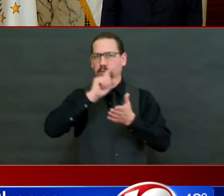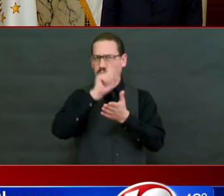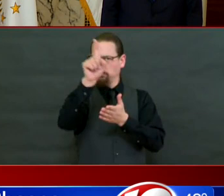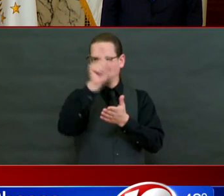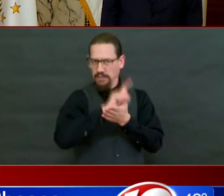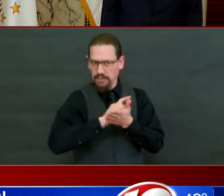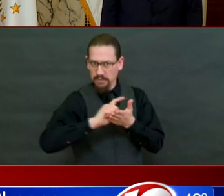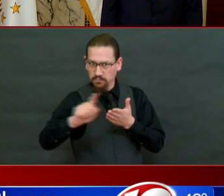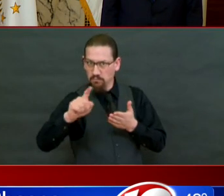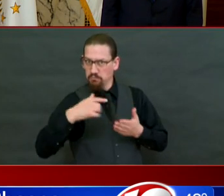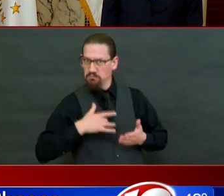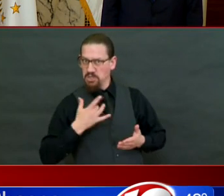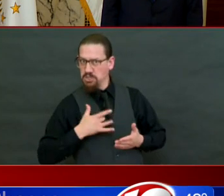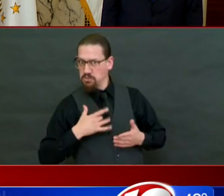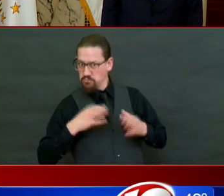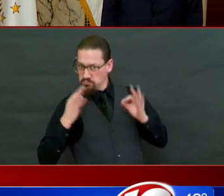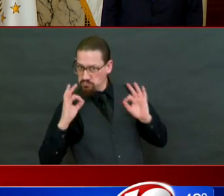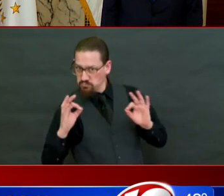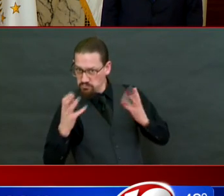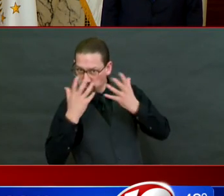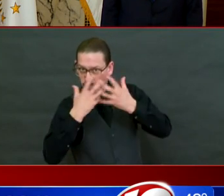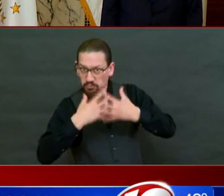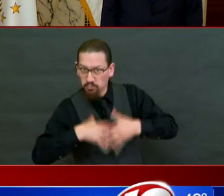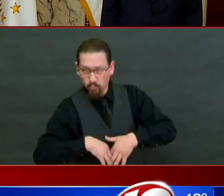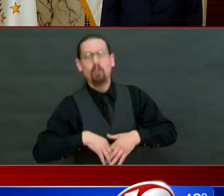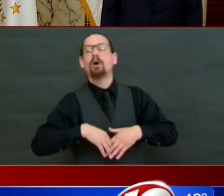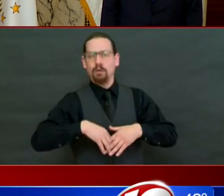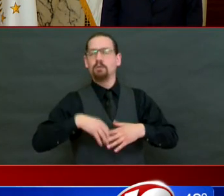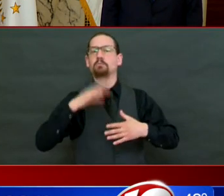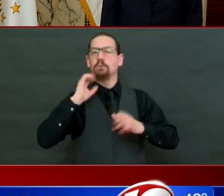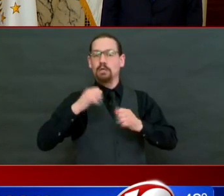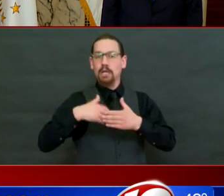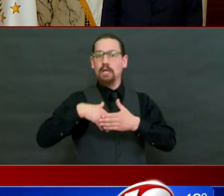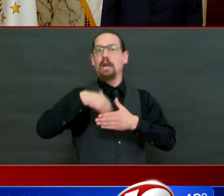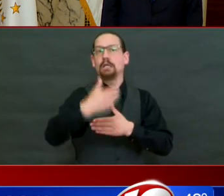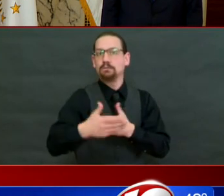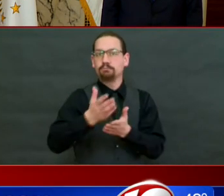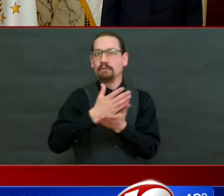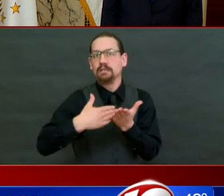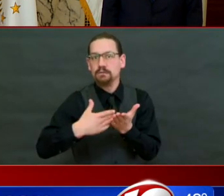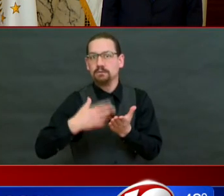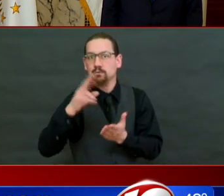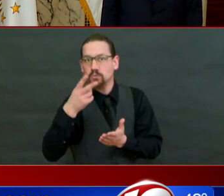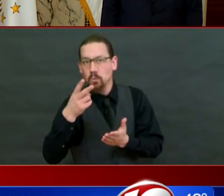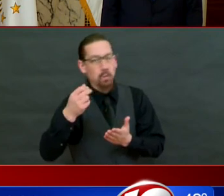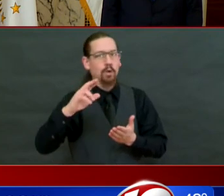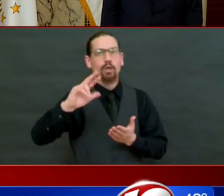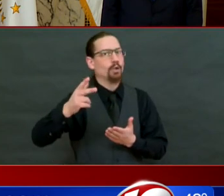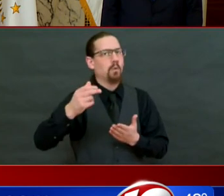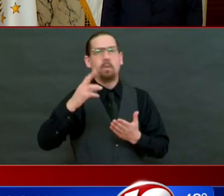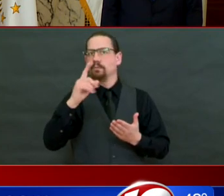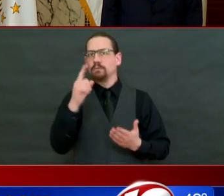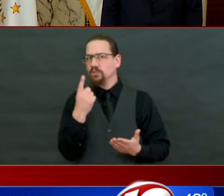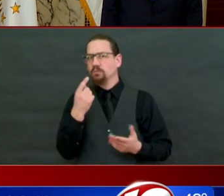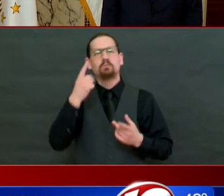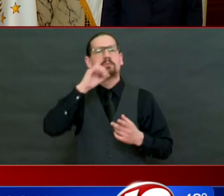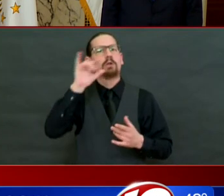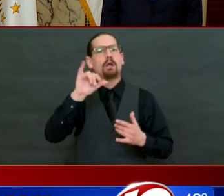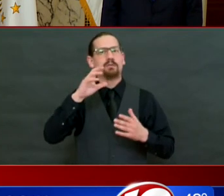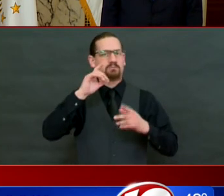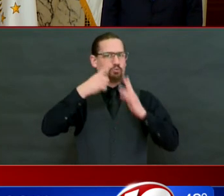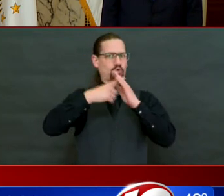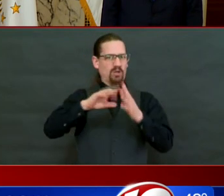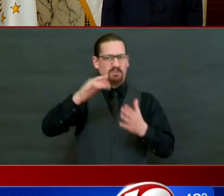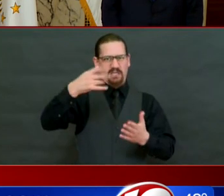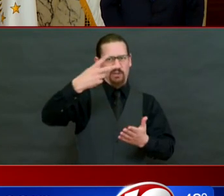feel confident if everyone keeps doing what they're doing and if we keep working to ready the system, then on May 8th we can